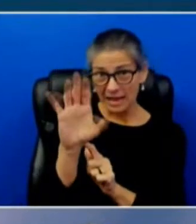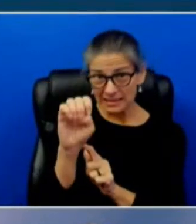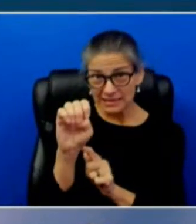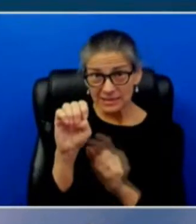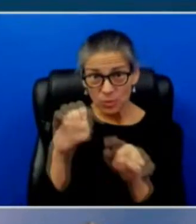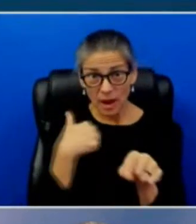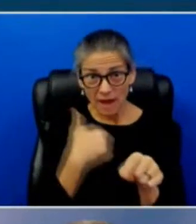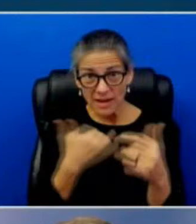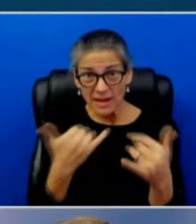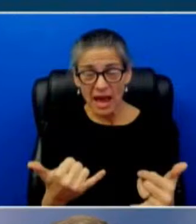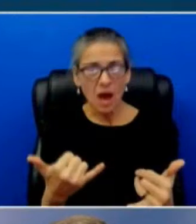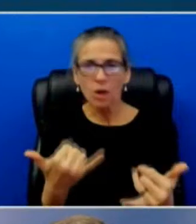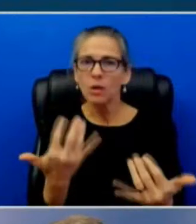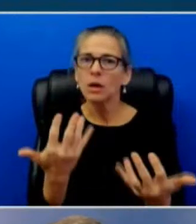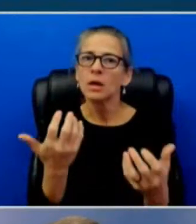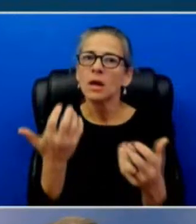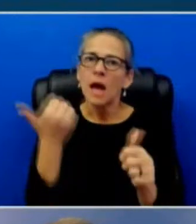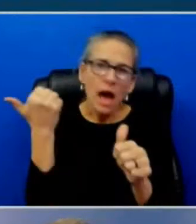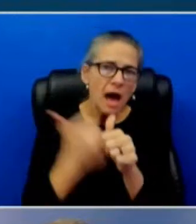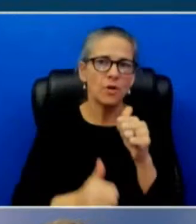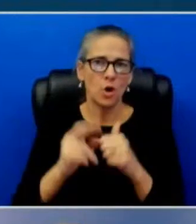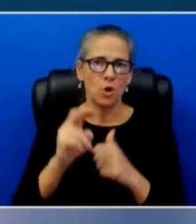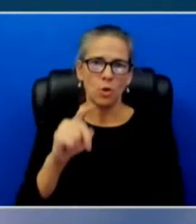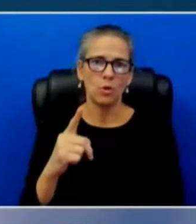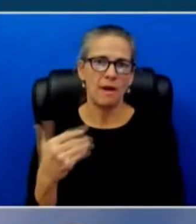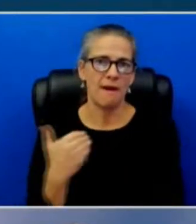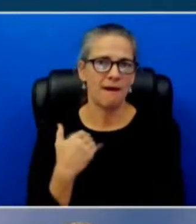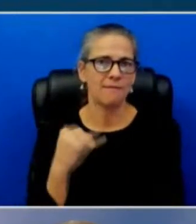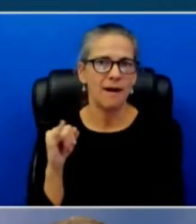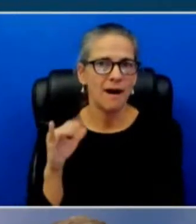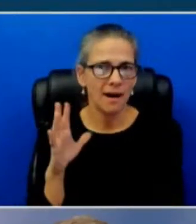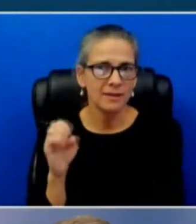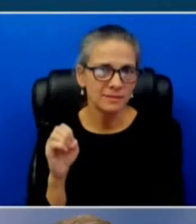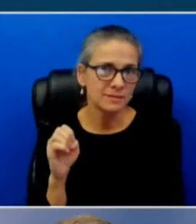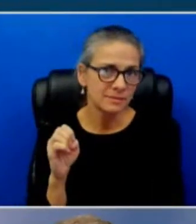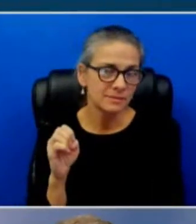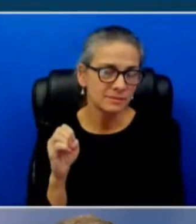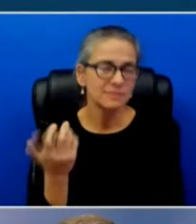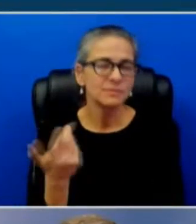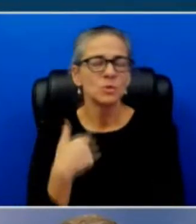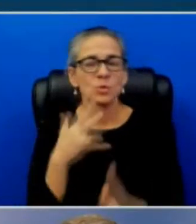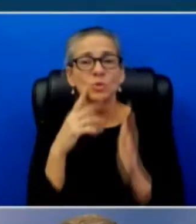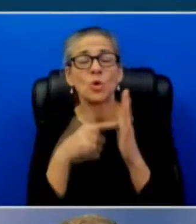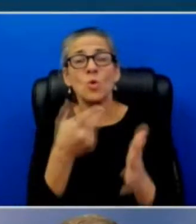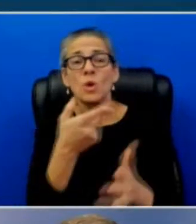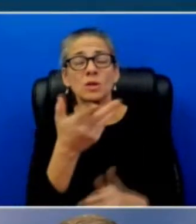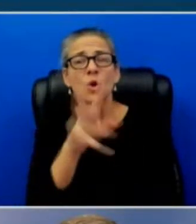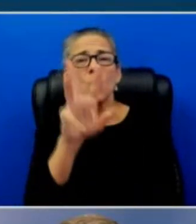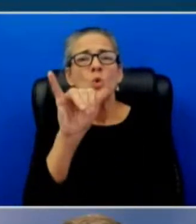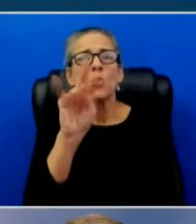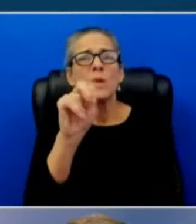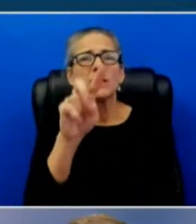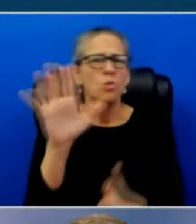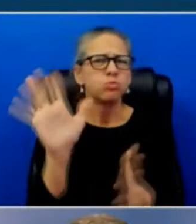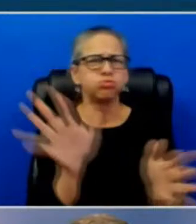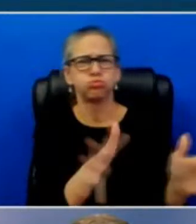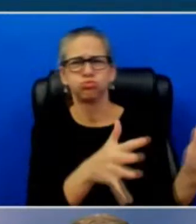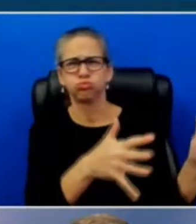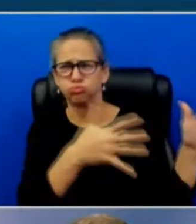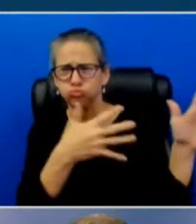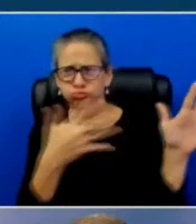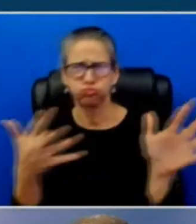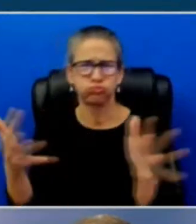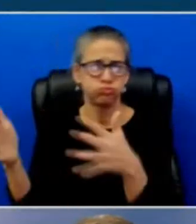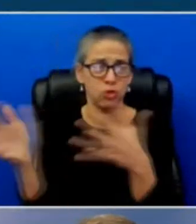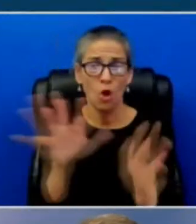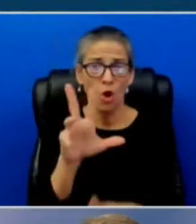folks off of them as possible. Well, we also have, and we'll show it to you, wind gusts up to 30 miles per hour today. That can make it dangerous